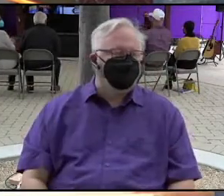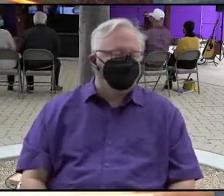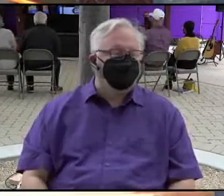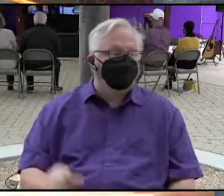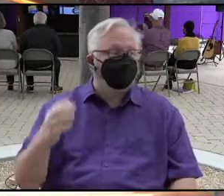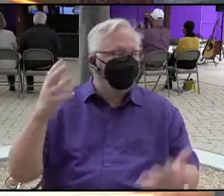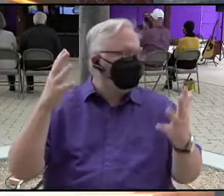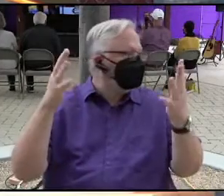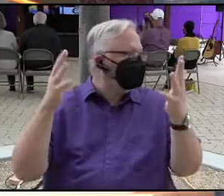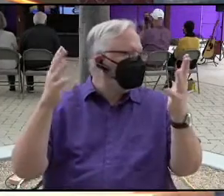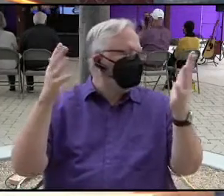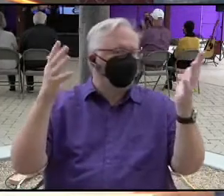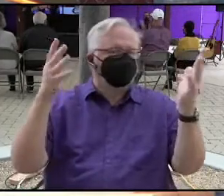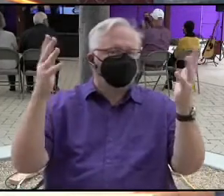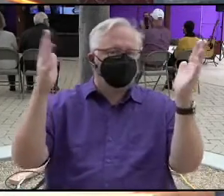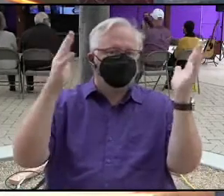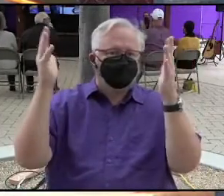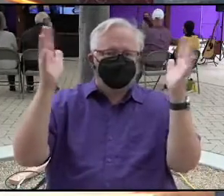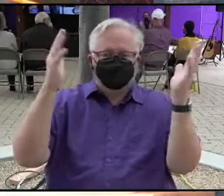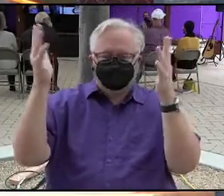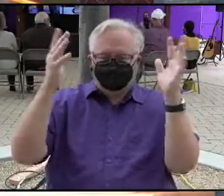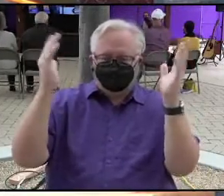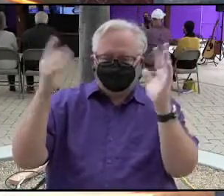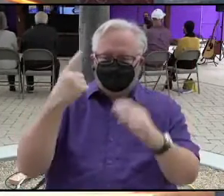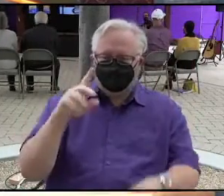Yes, let's give a round of applause for that.